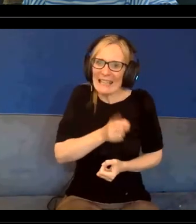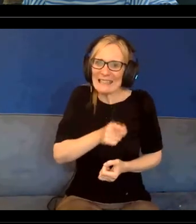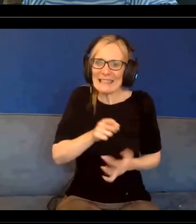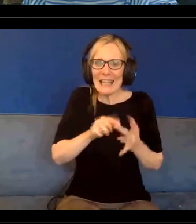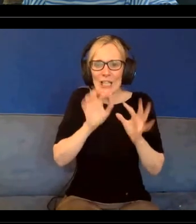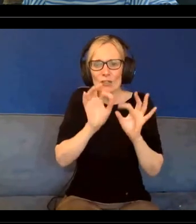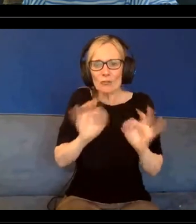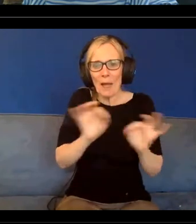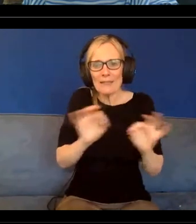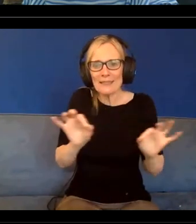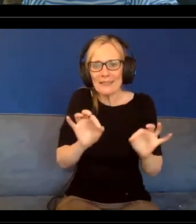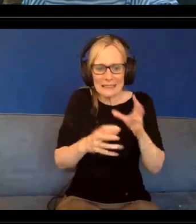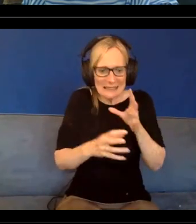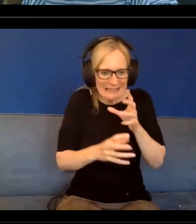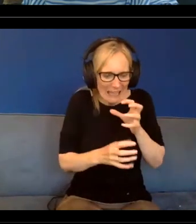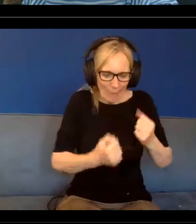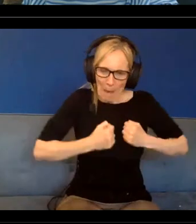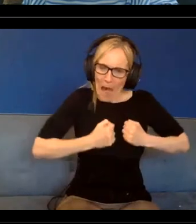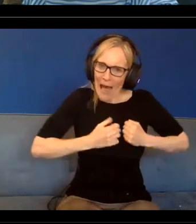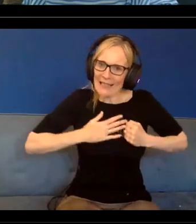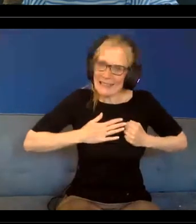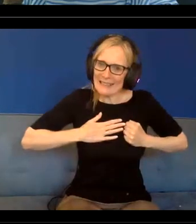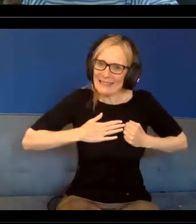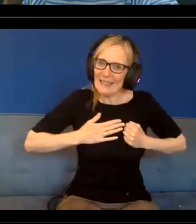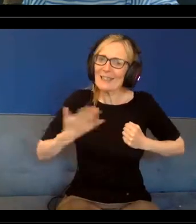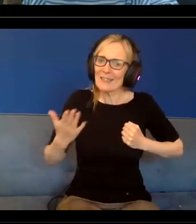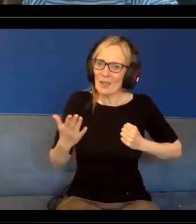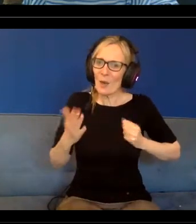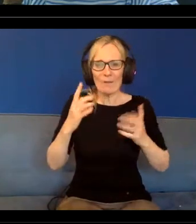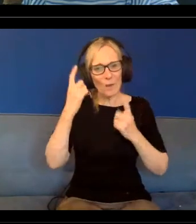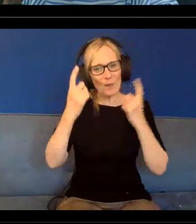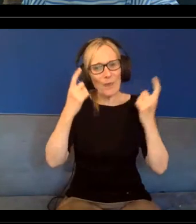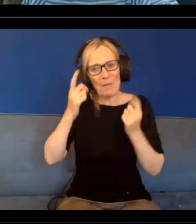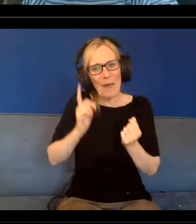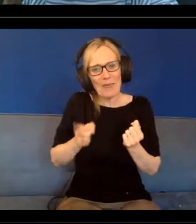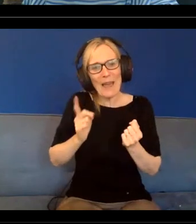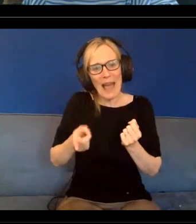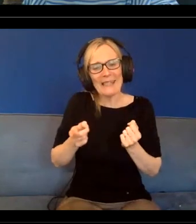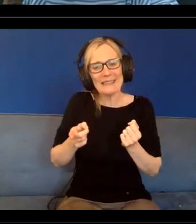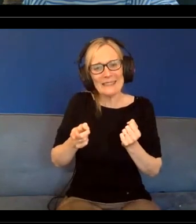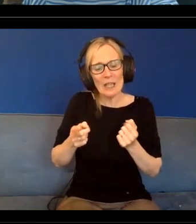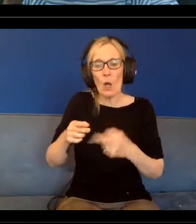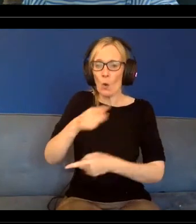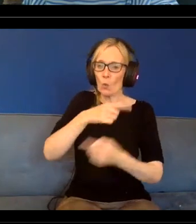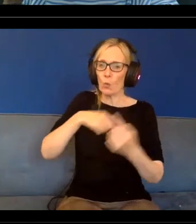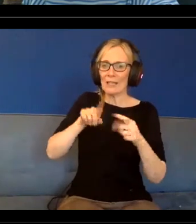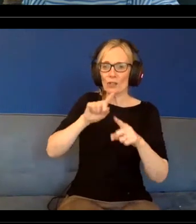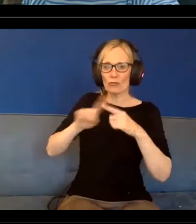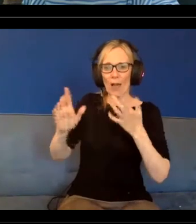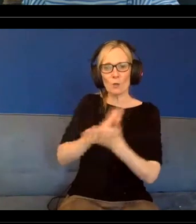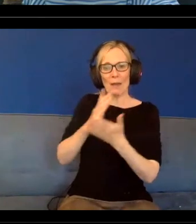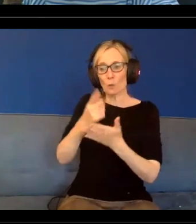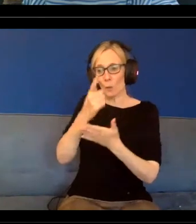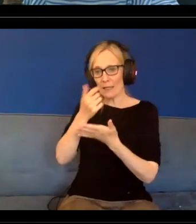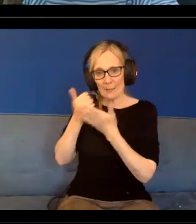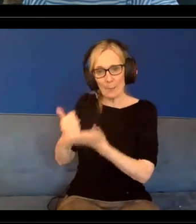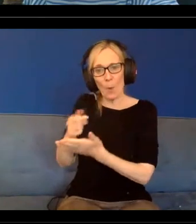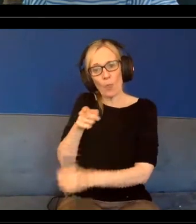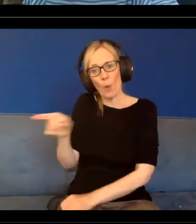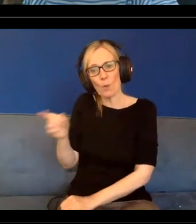prior to their change in circumstances. So it's something that we trying very hard to support, and we do